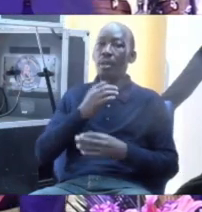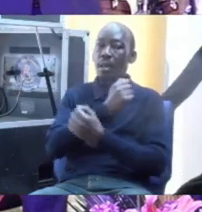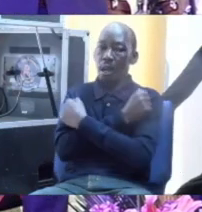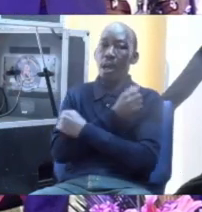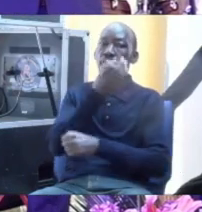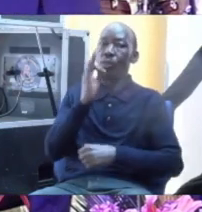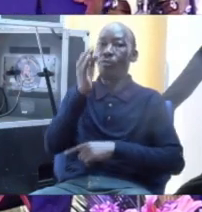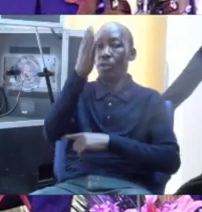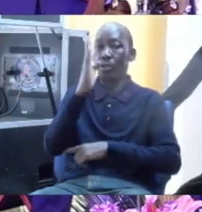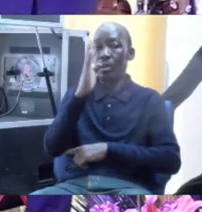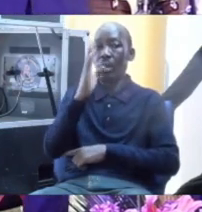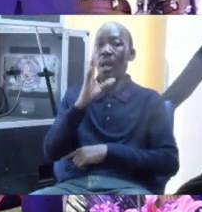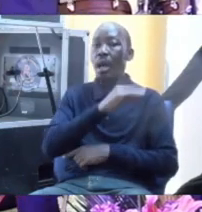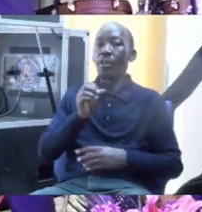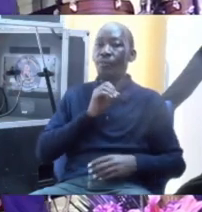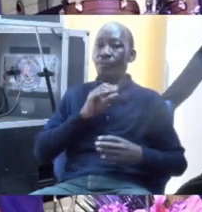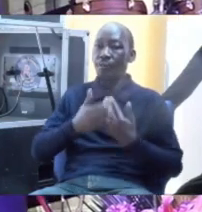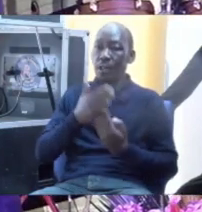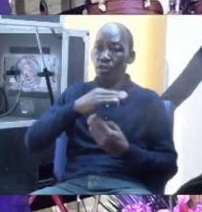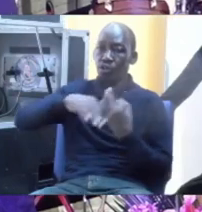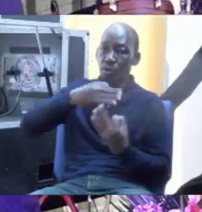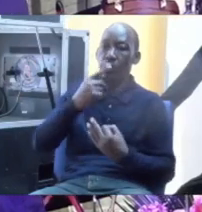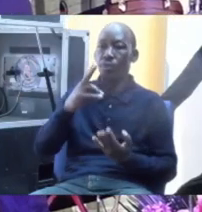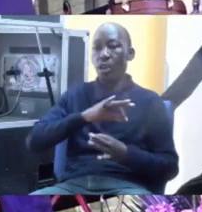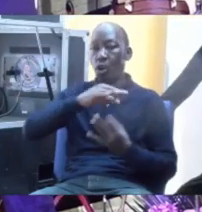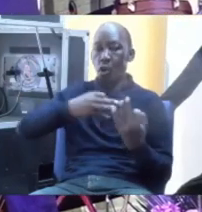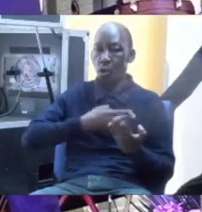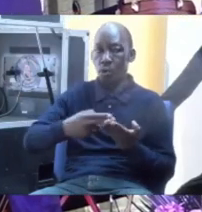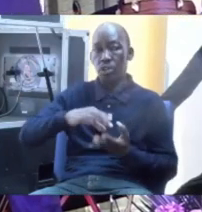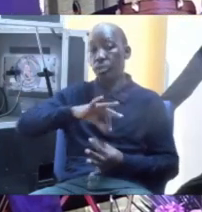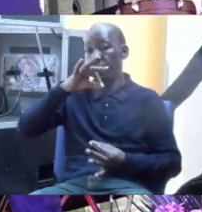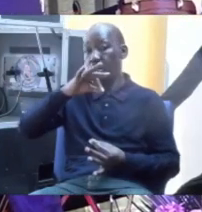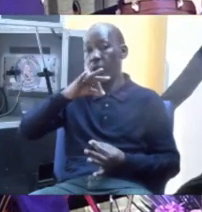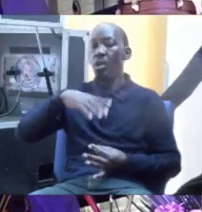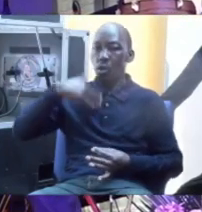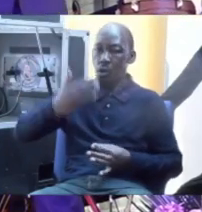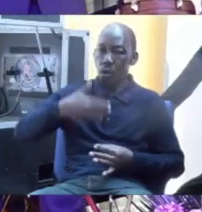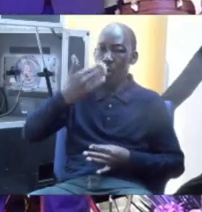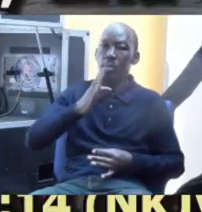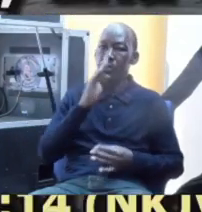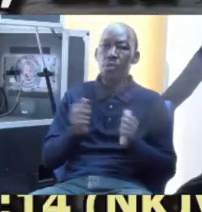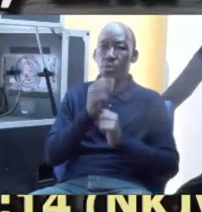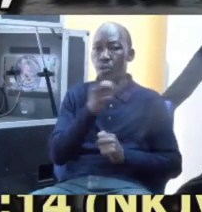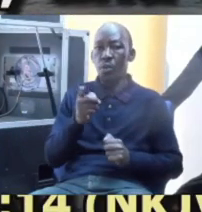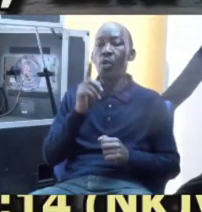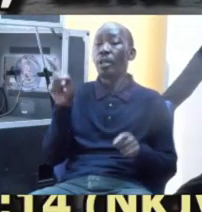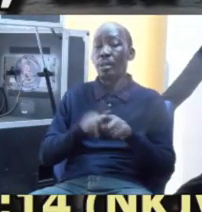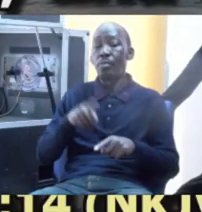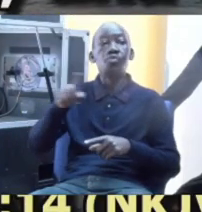God and the fellowship of the Holy Spirit always be with you wherever you